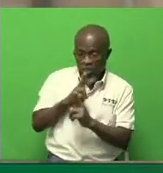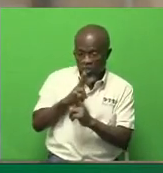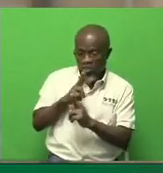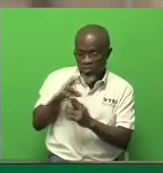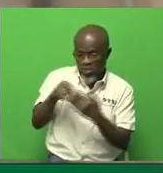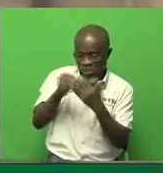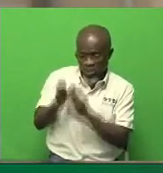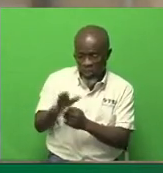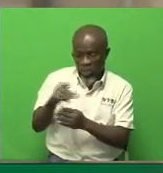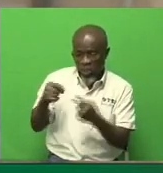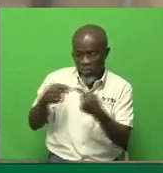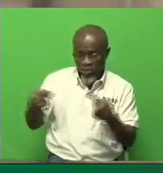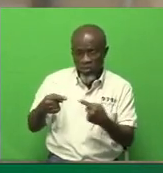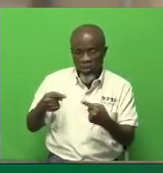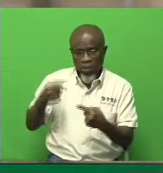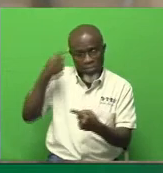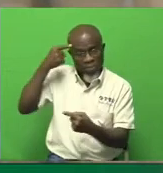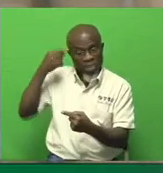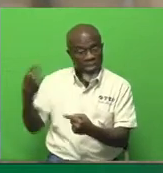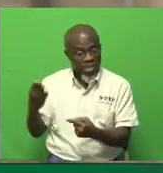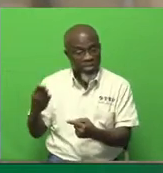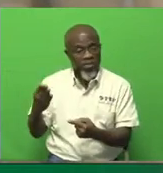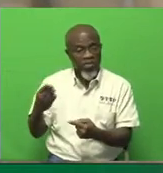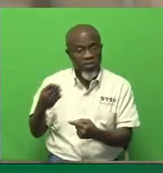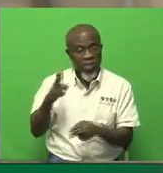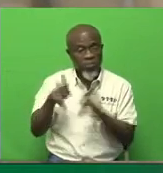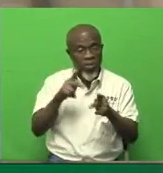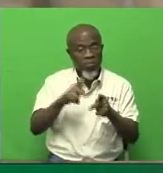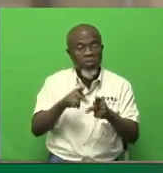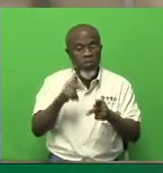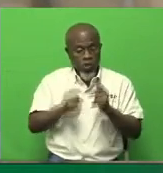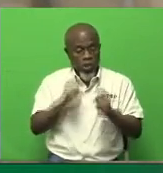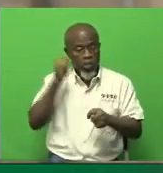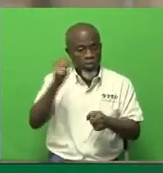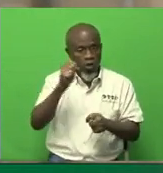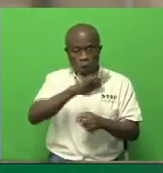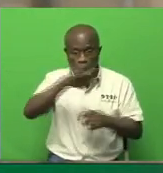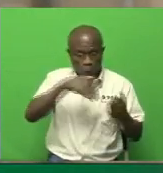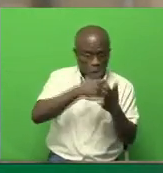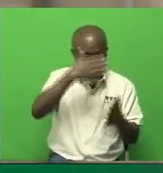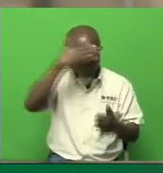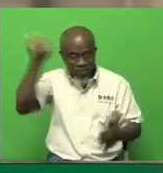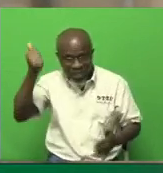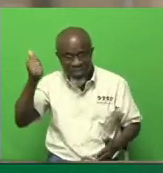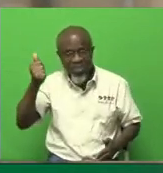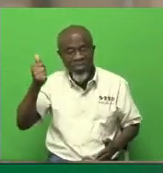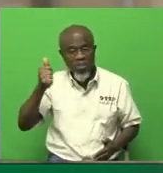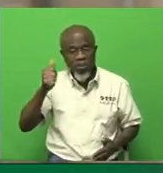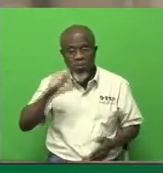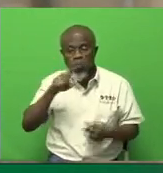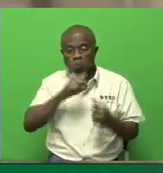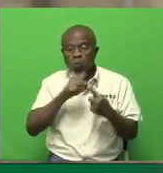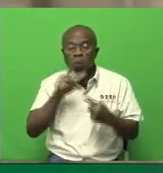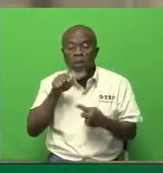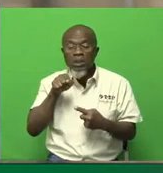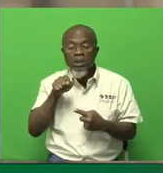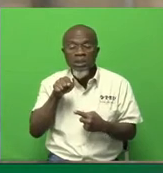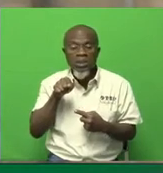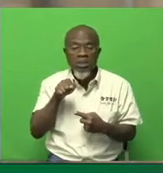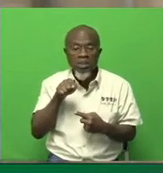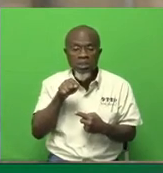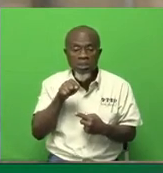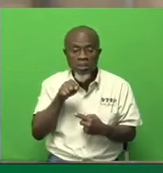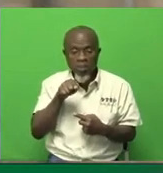opposition believes that the people of Trinidad Tobago all forgot that when